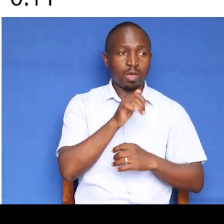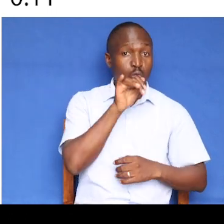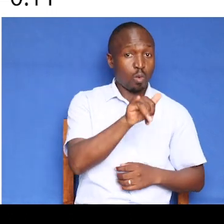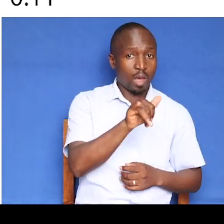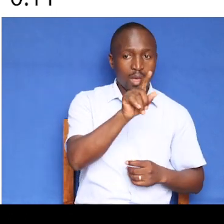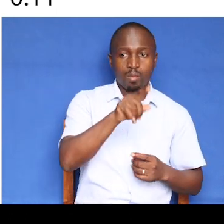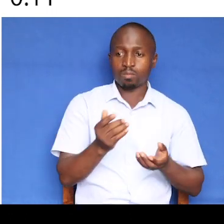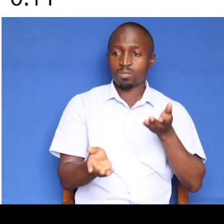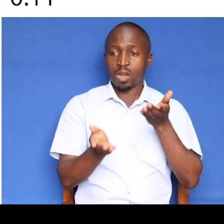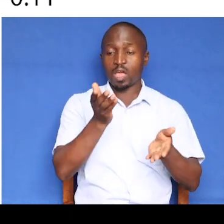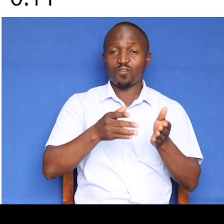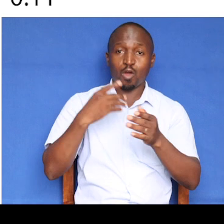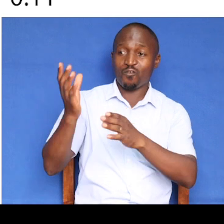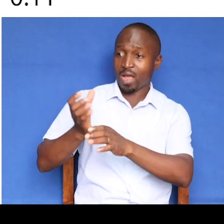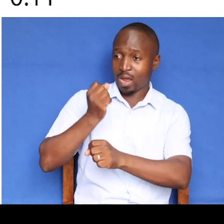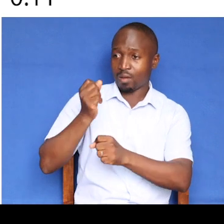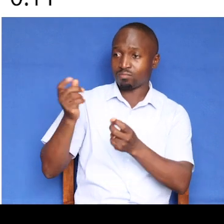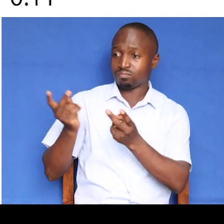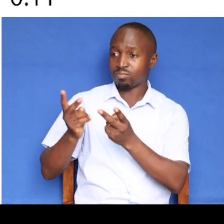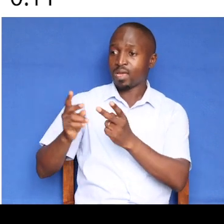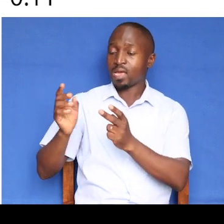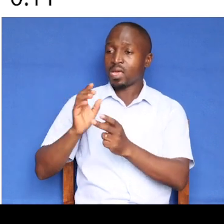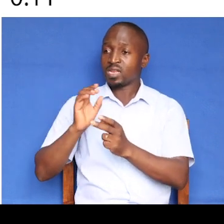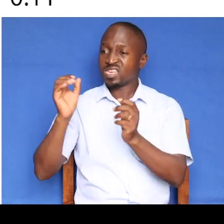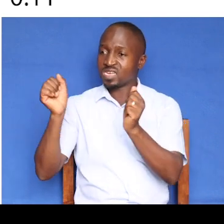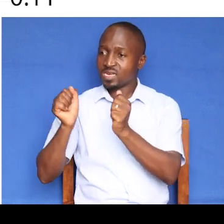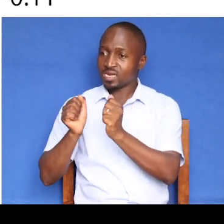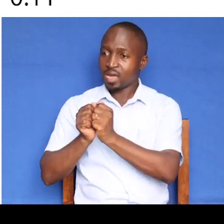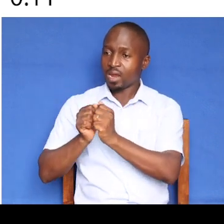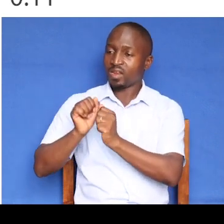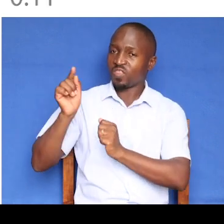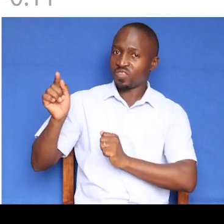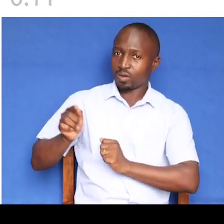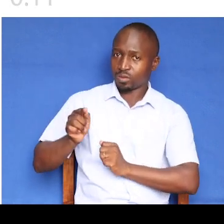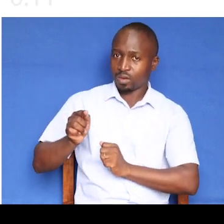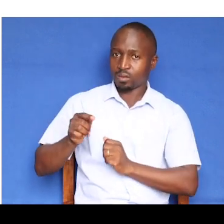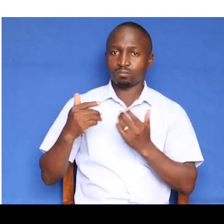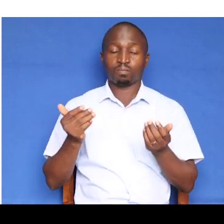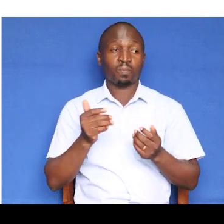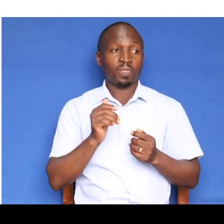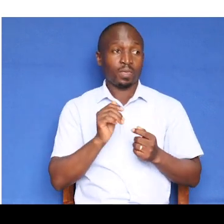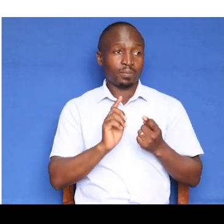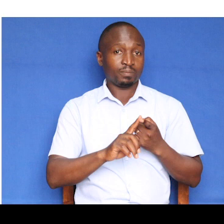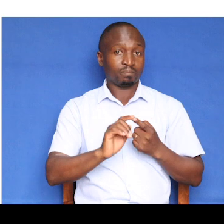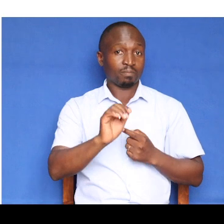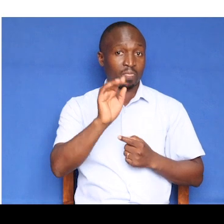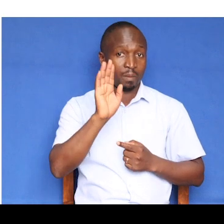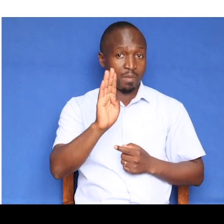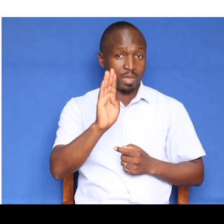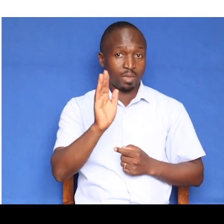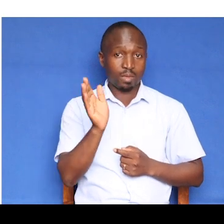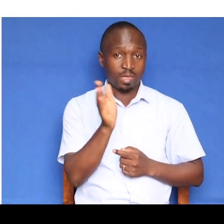which is level of income, 10,000. This is A. B, question